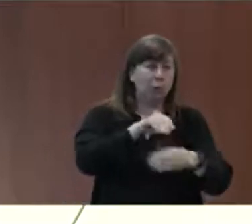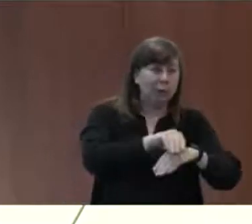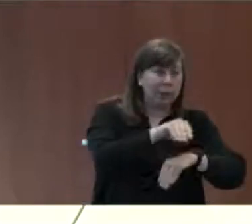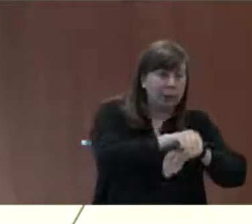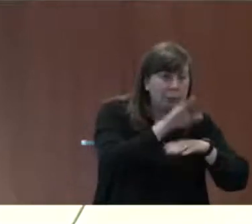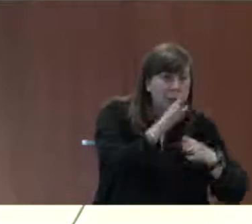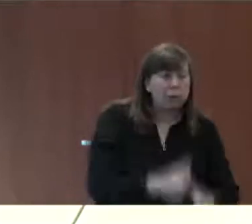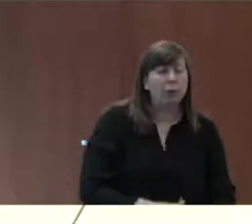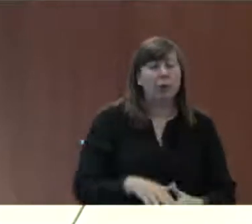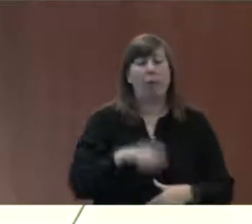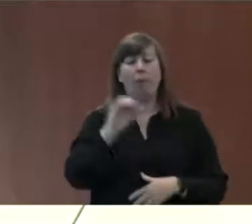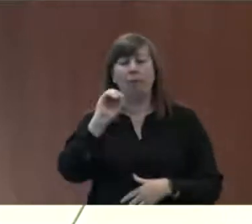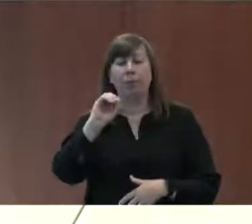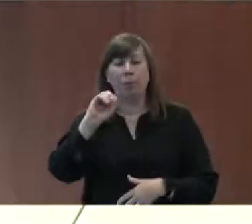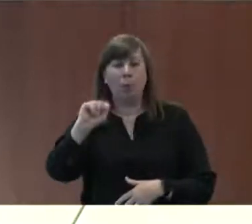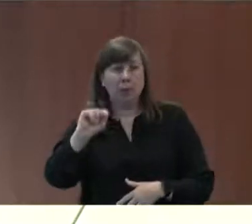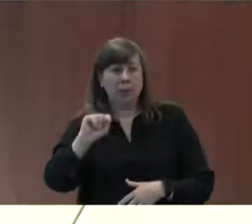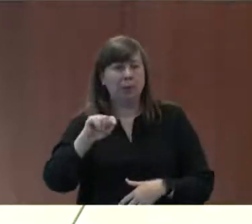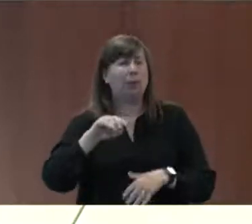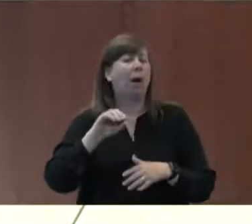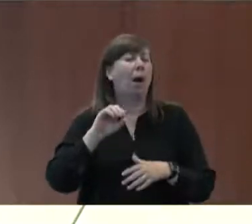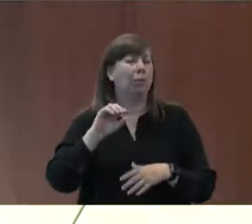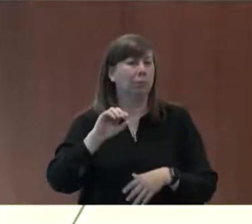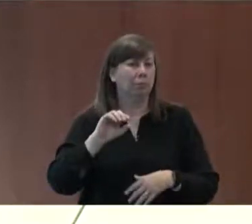counselors, occupational therapists,